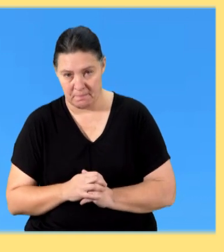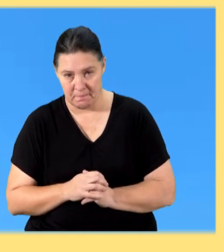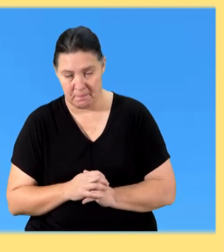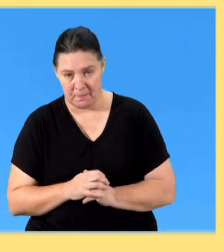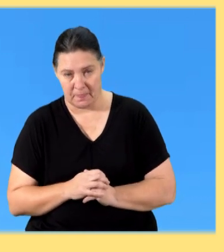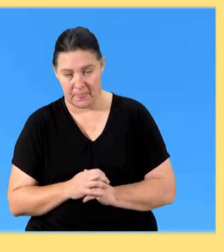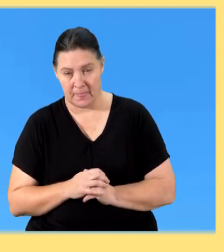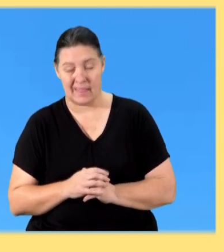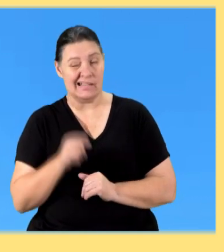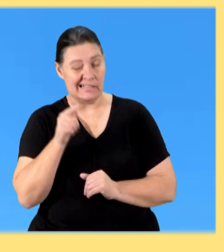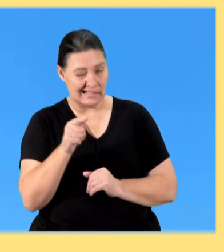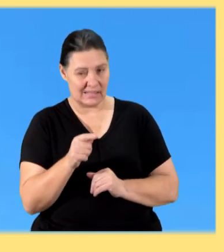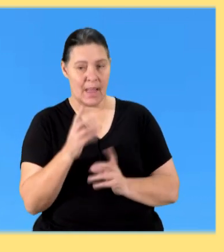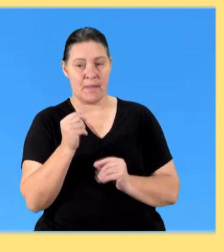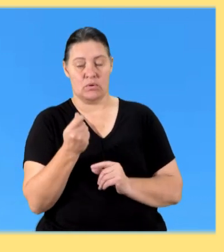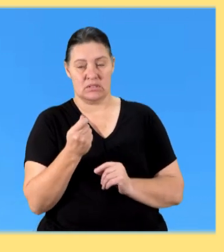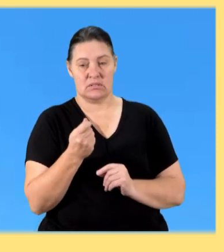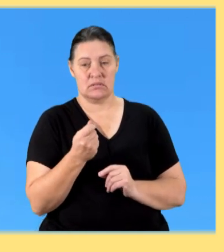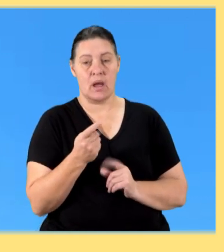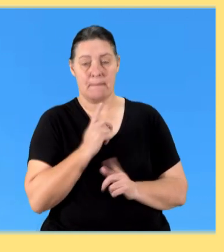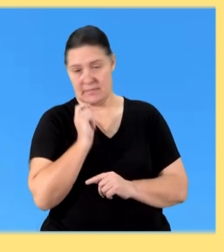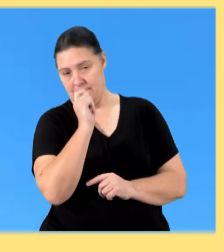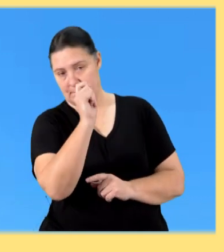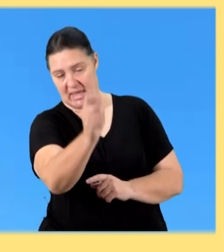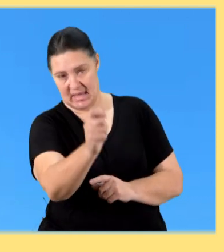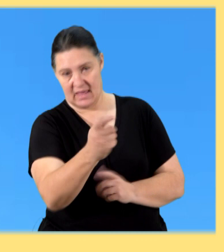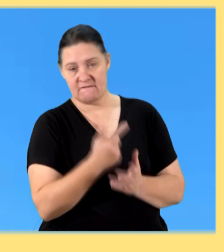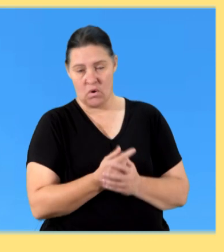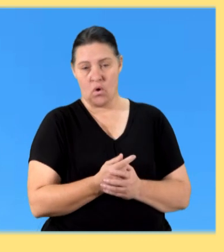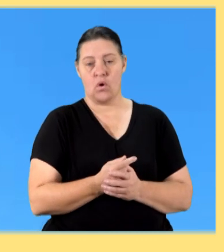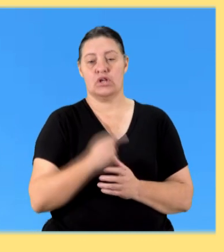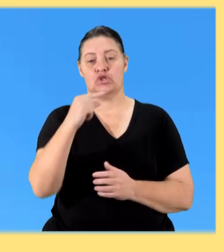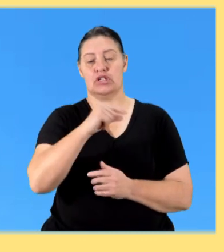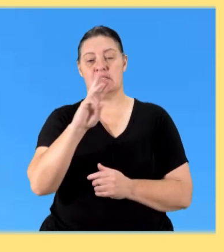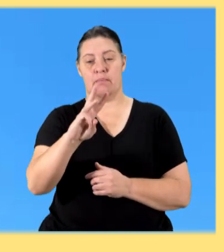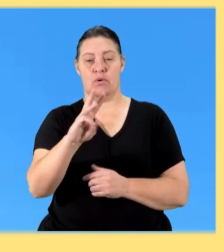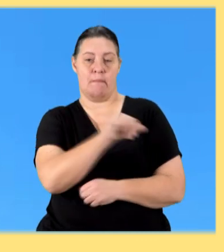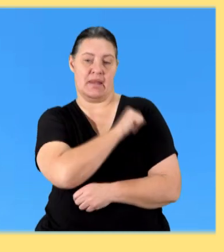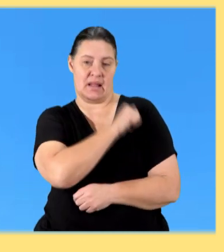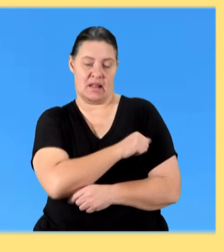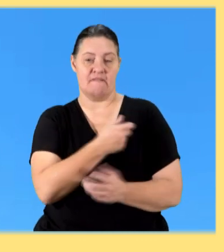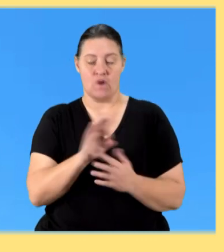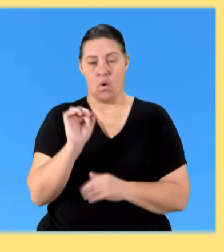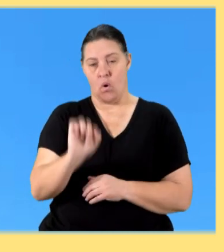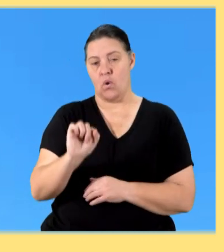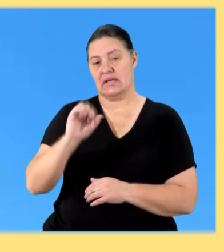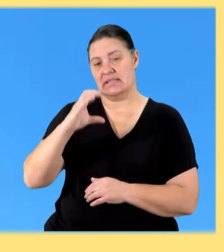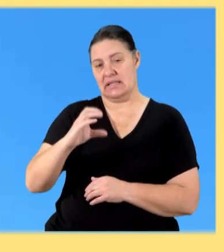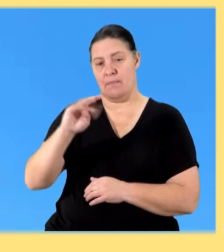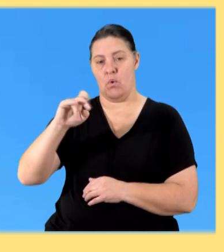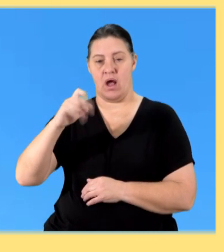704 rands. This is the amount due to GW Medical on behalf of C.